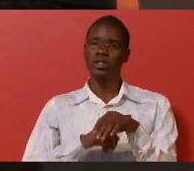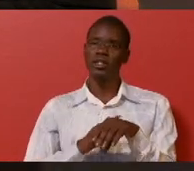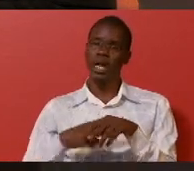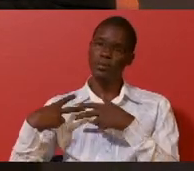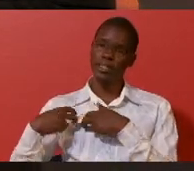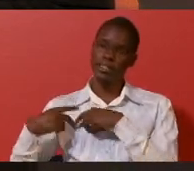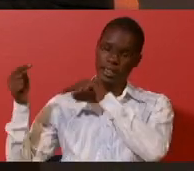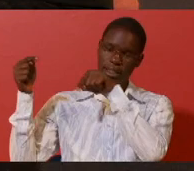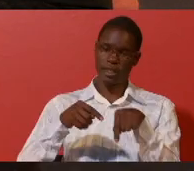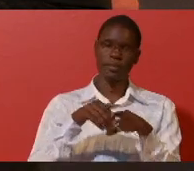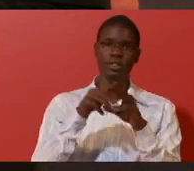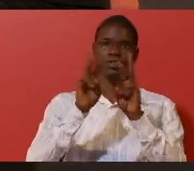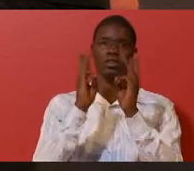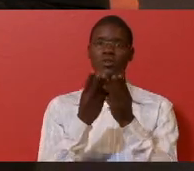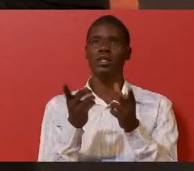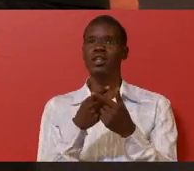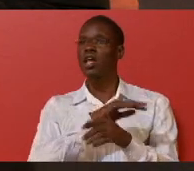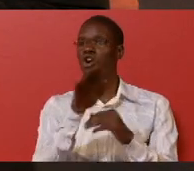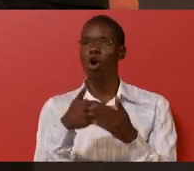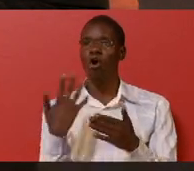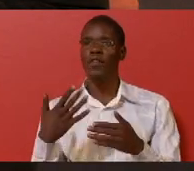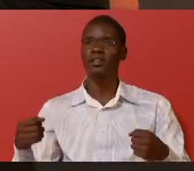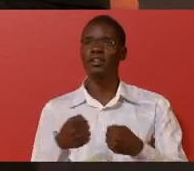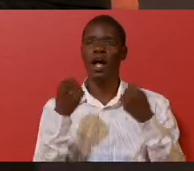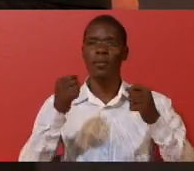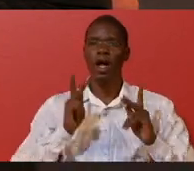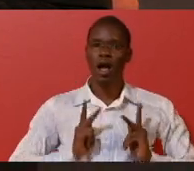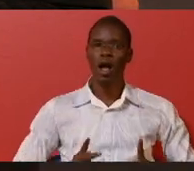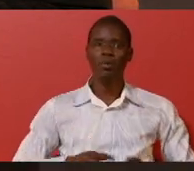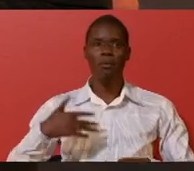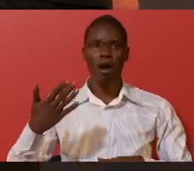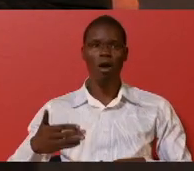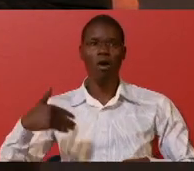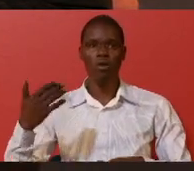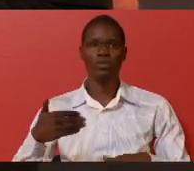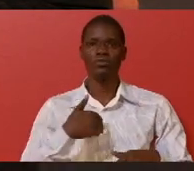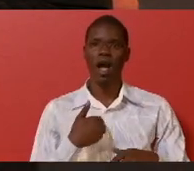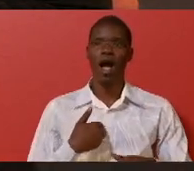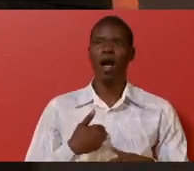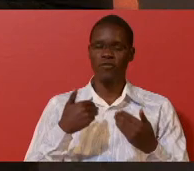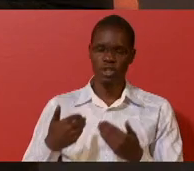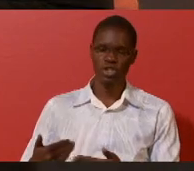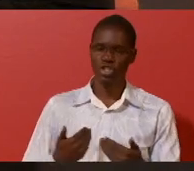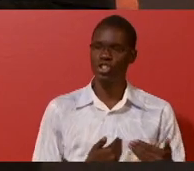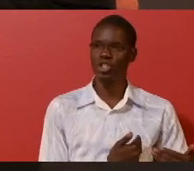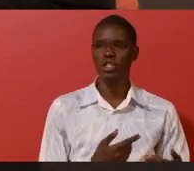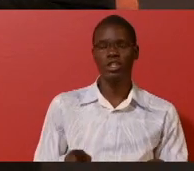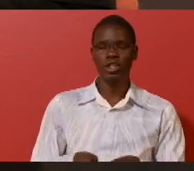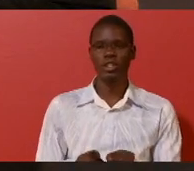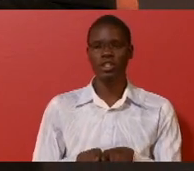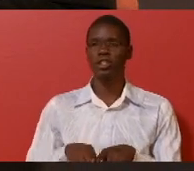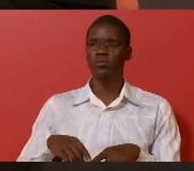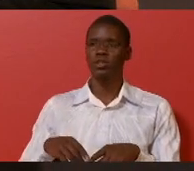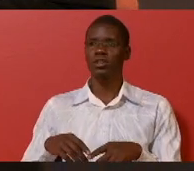come into the world, all kinds of things have happened. People are not always able to have children. They're not always able